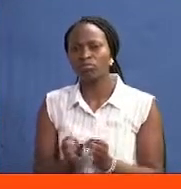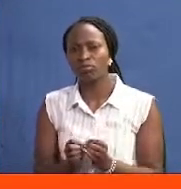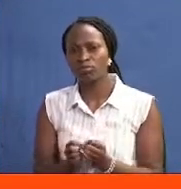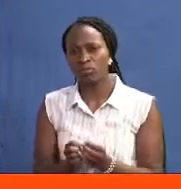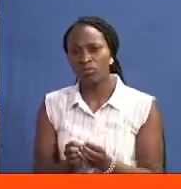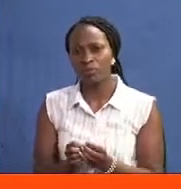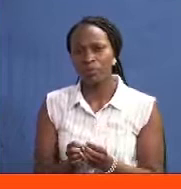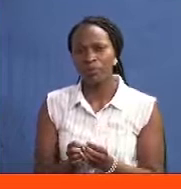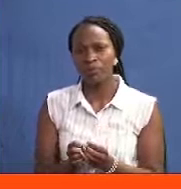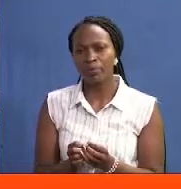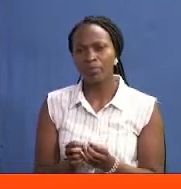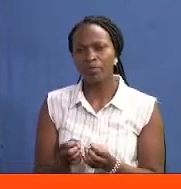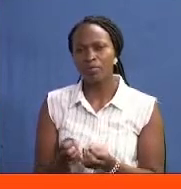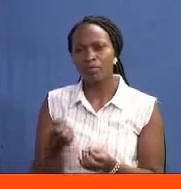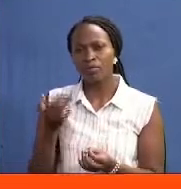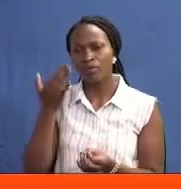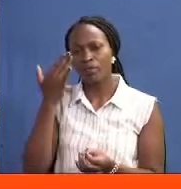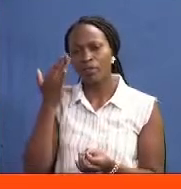just like we know, all